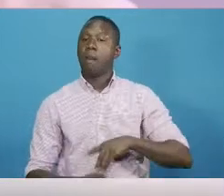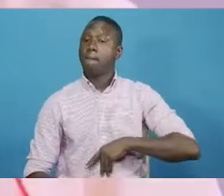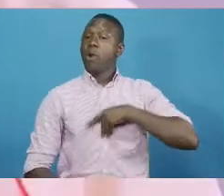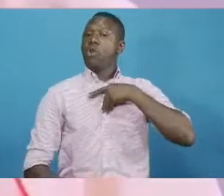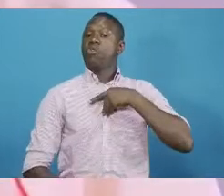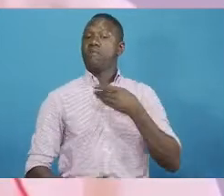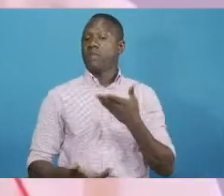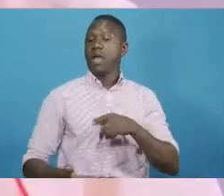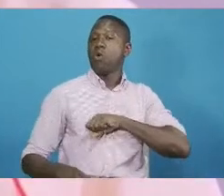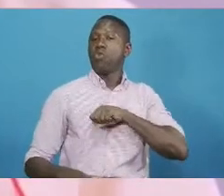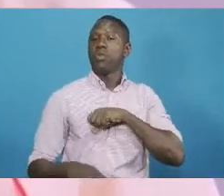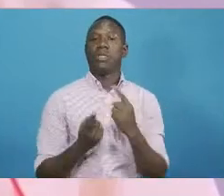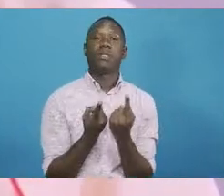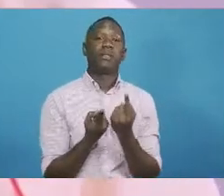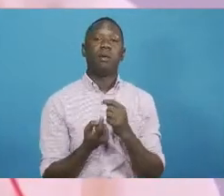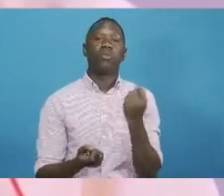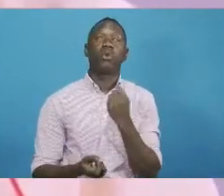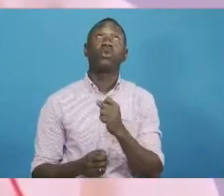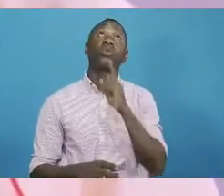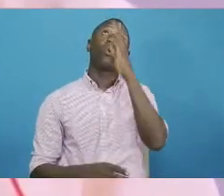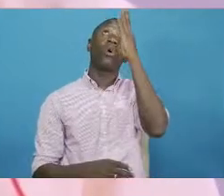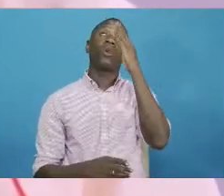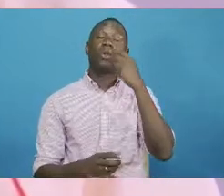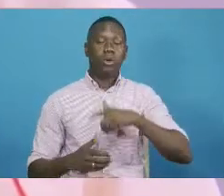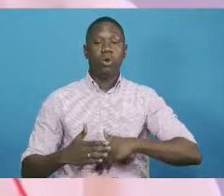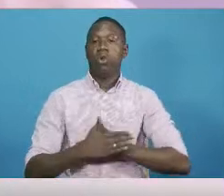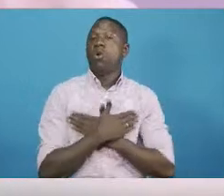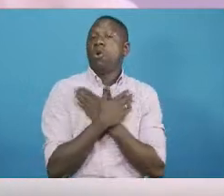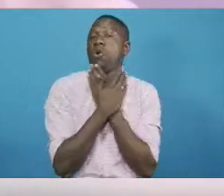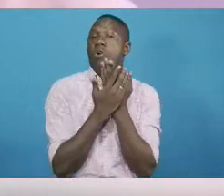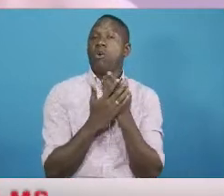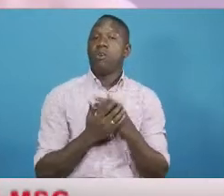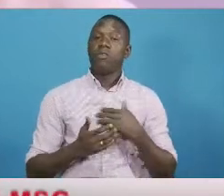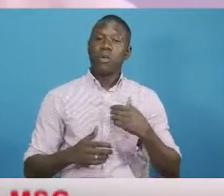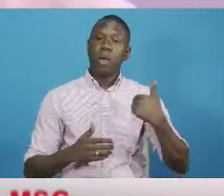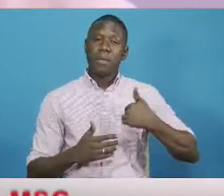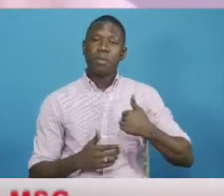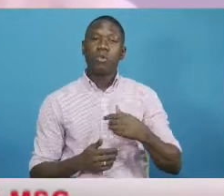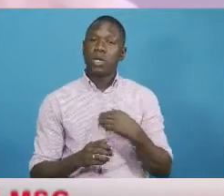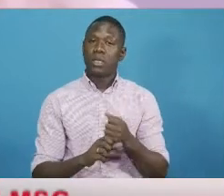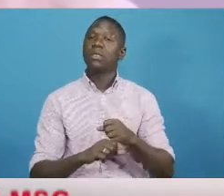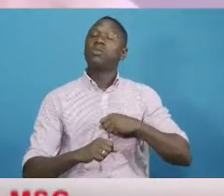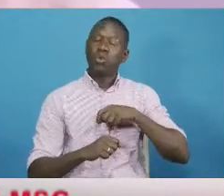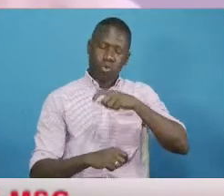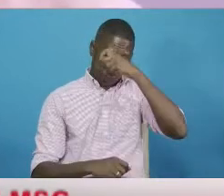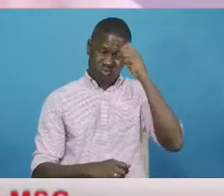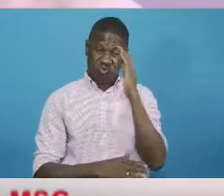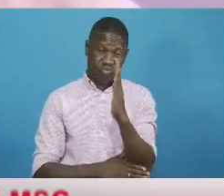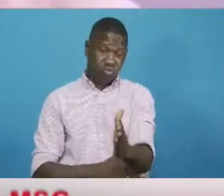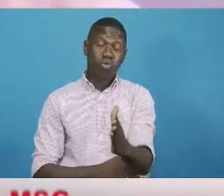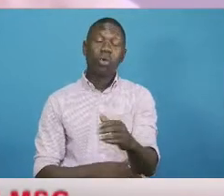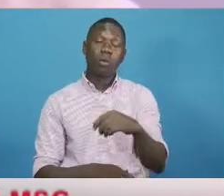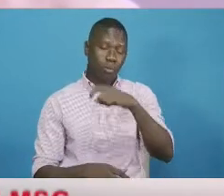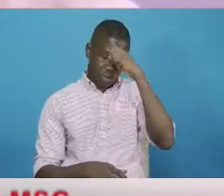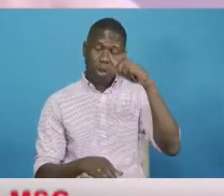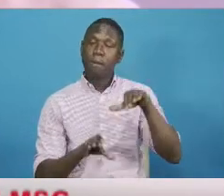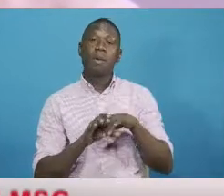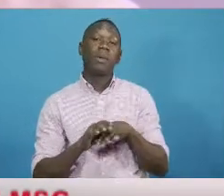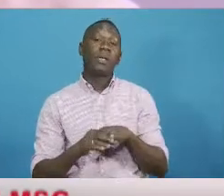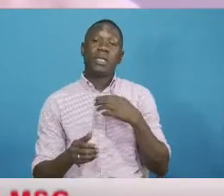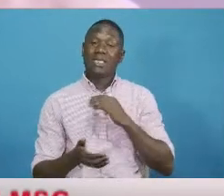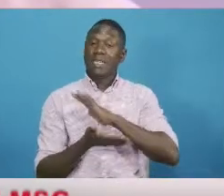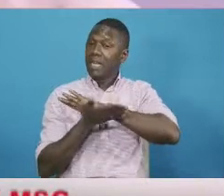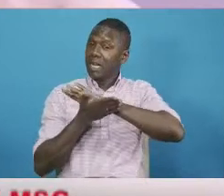God loves, cares, and defends his lowly servant. This is clearly revealed in